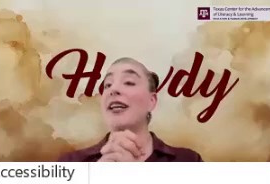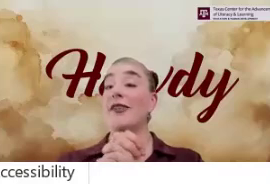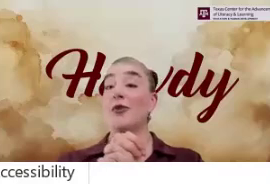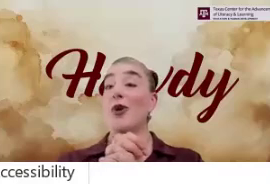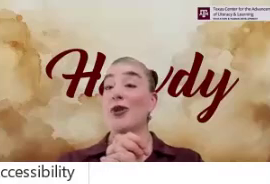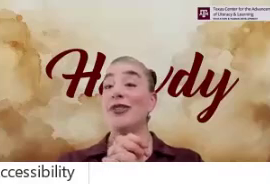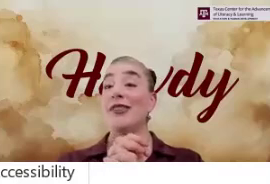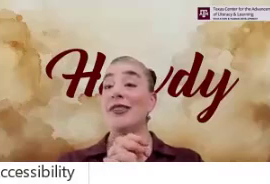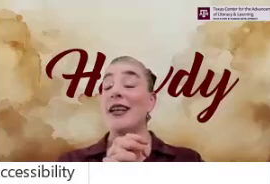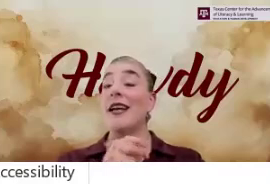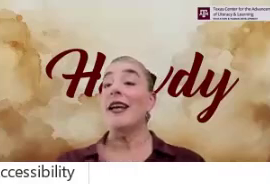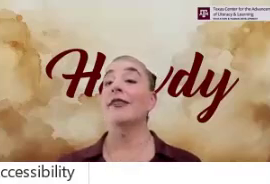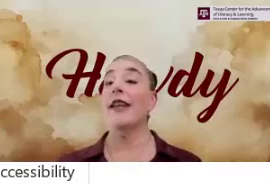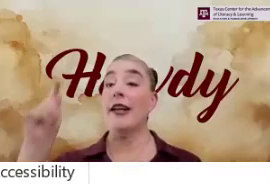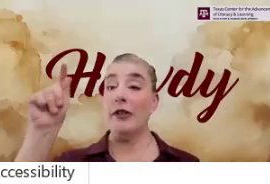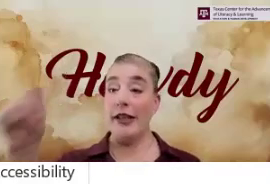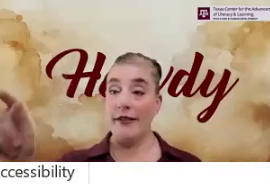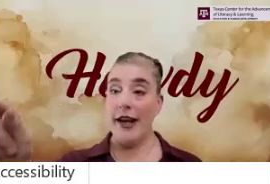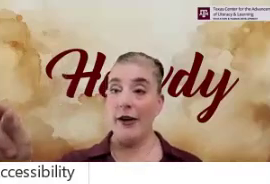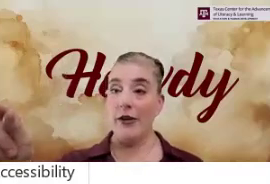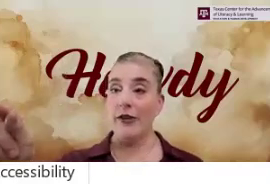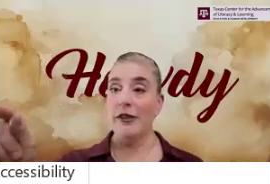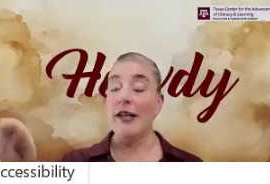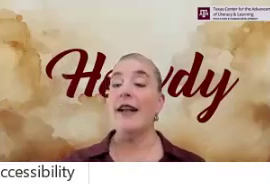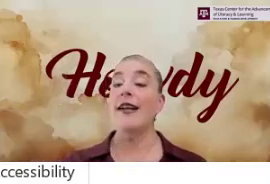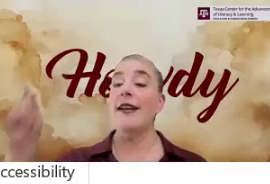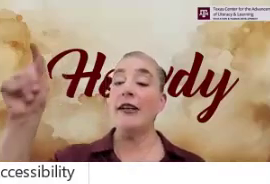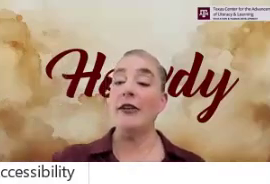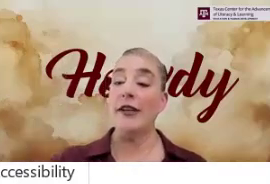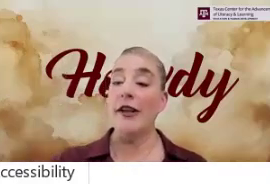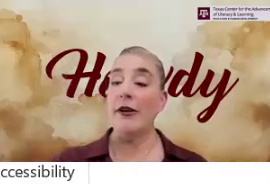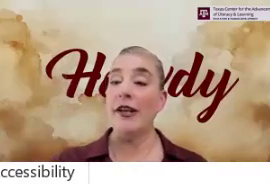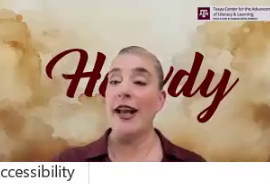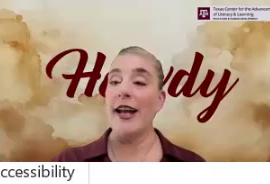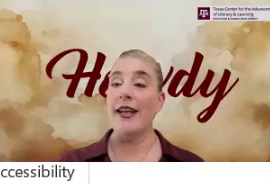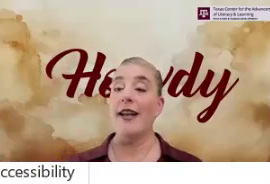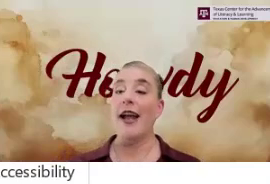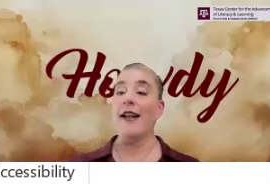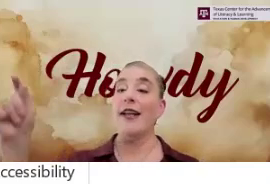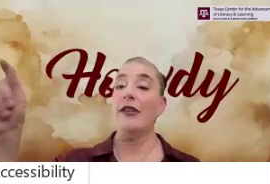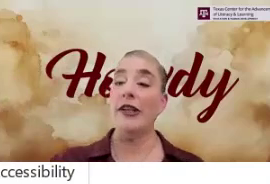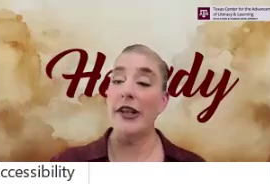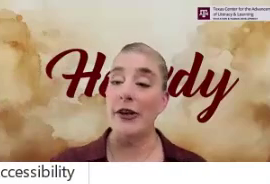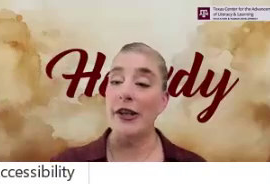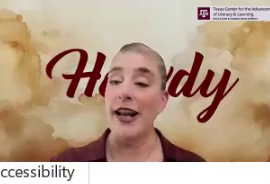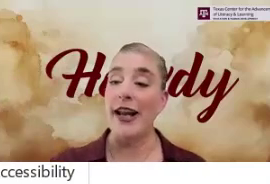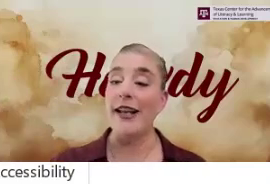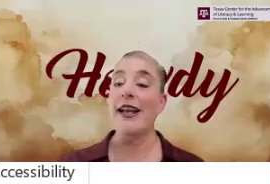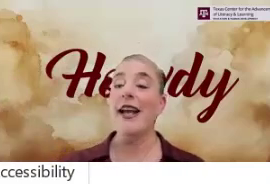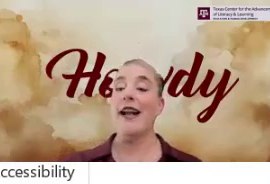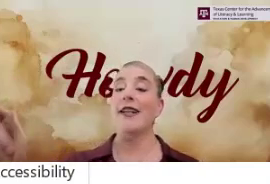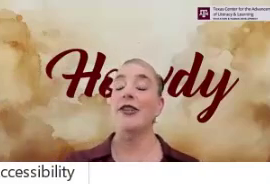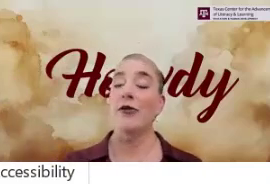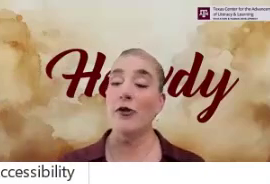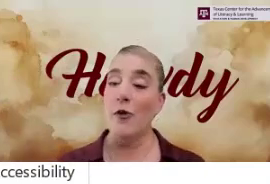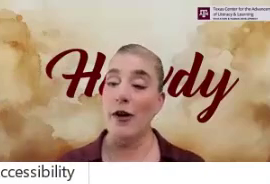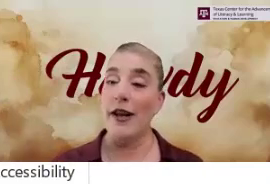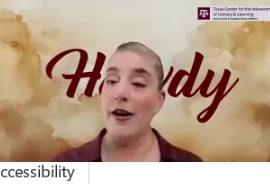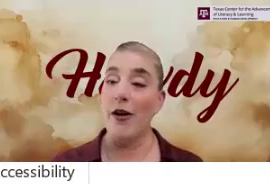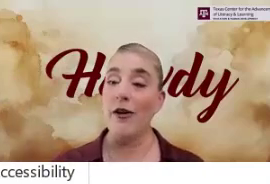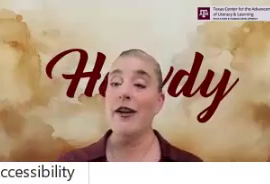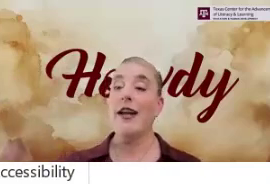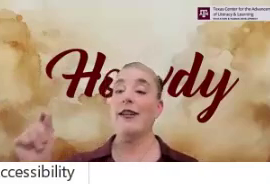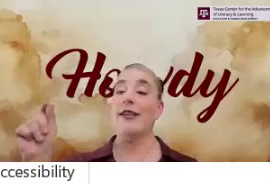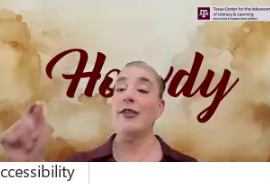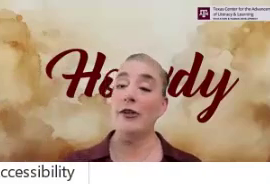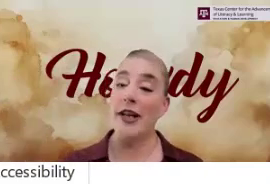then you know what gets worse is they click there and then they click there again and they click there again and they don't know where